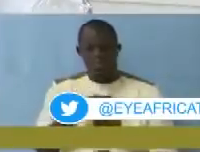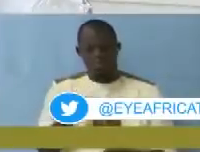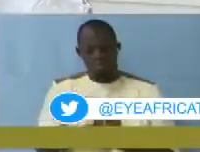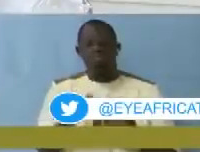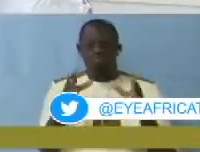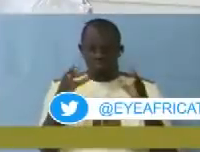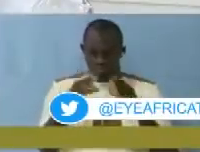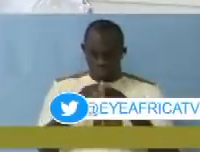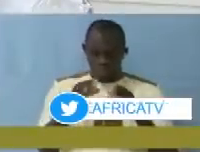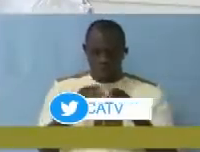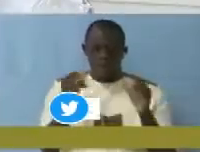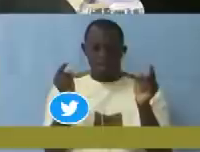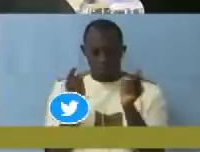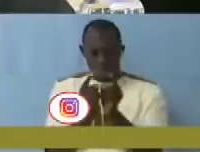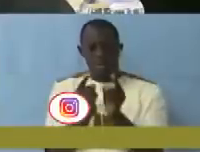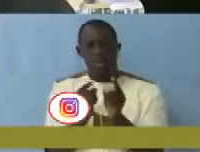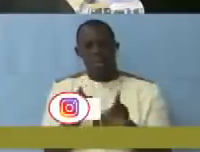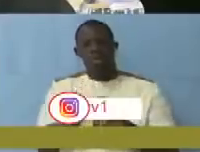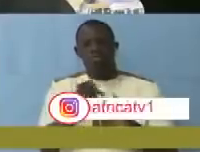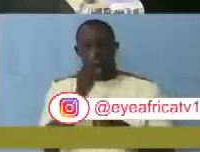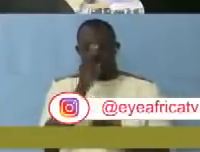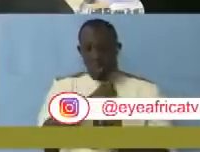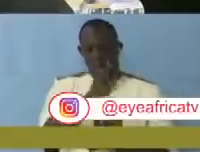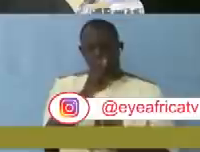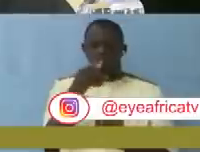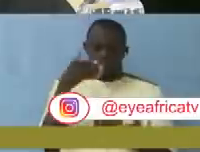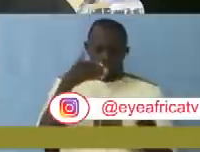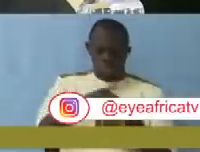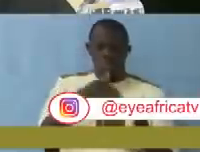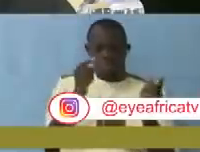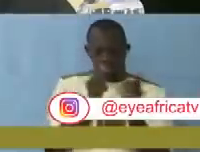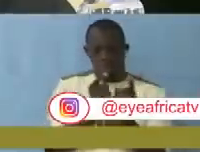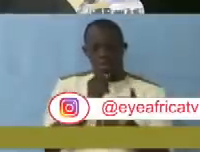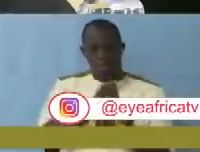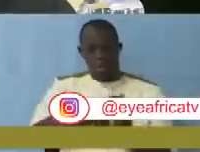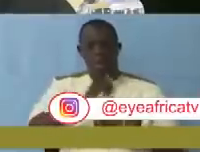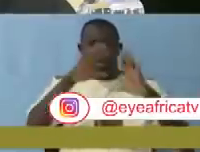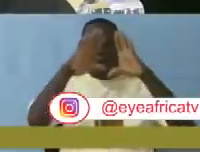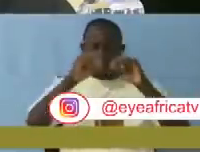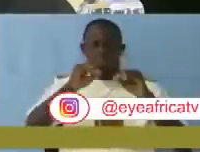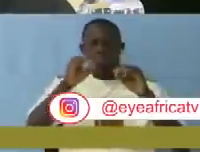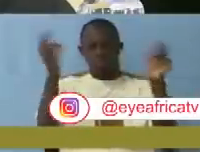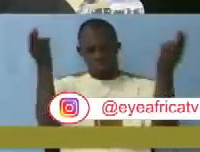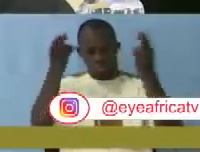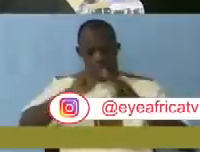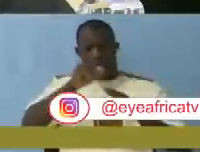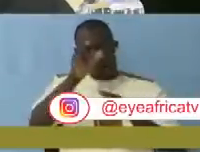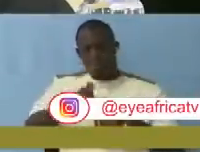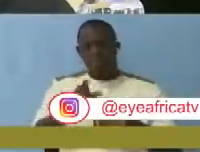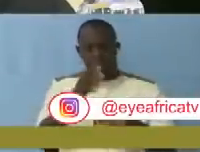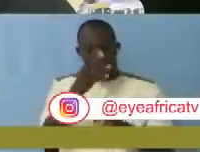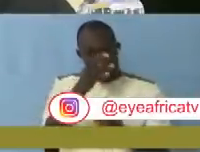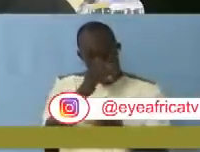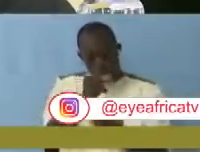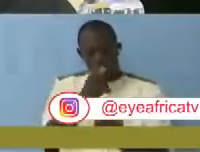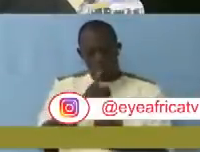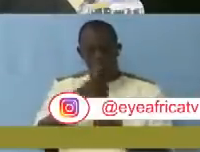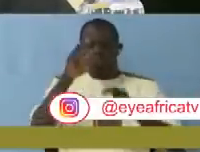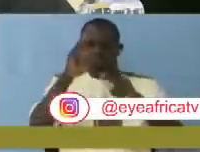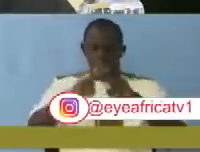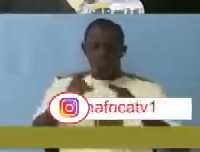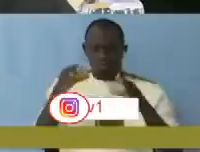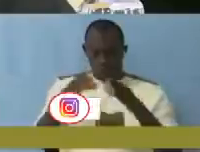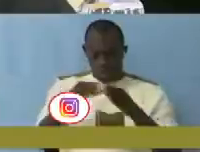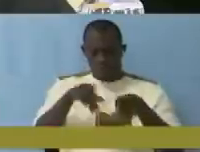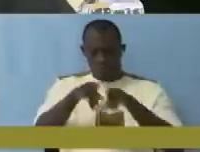together. Okay. At some point, you will come to my office. The legal team would give me an assistant, would sit with you, and